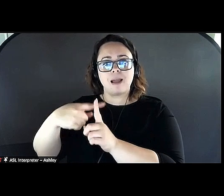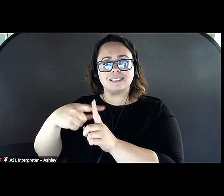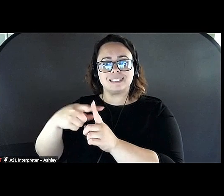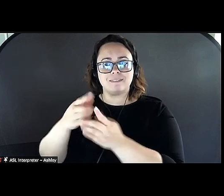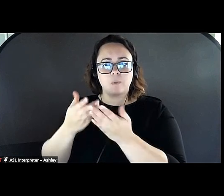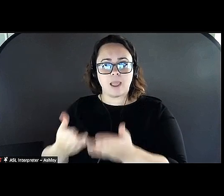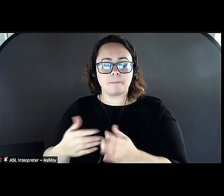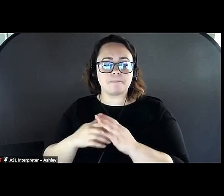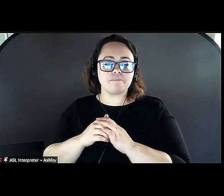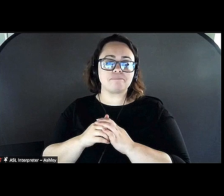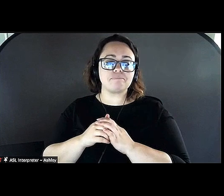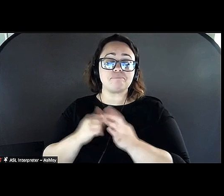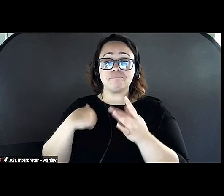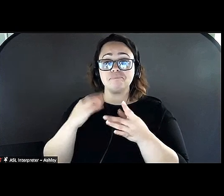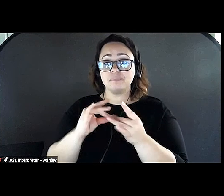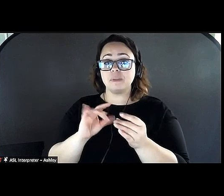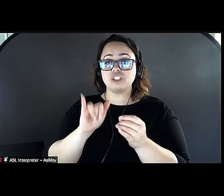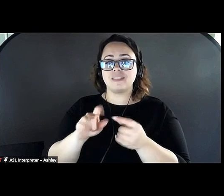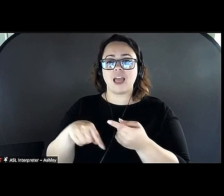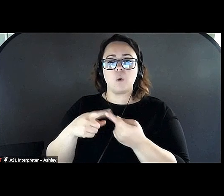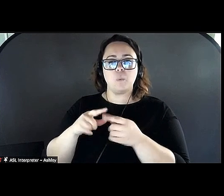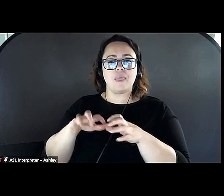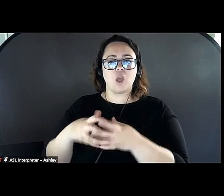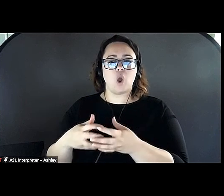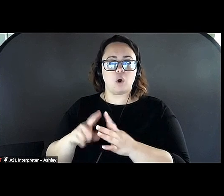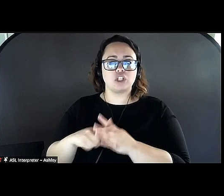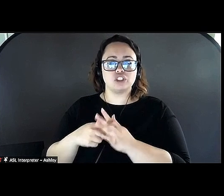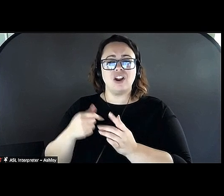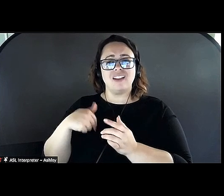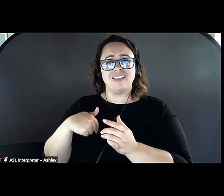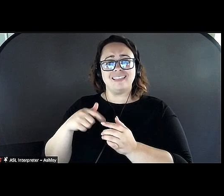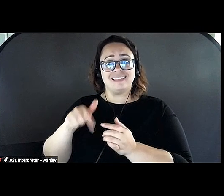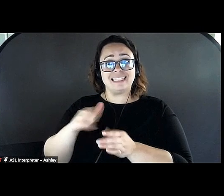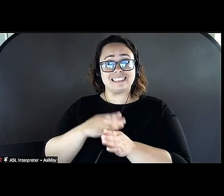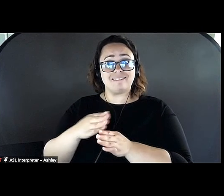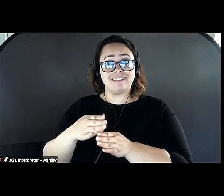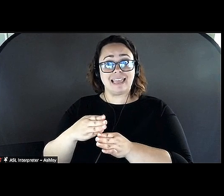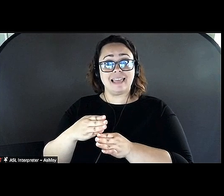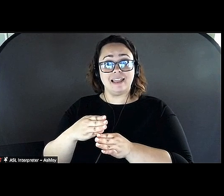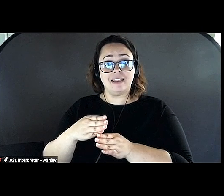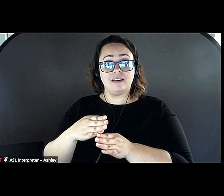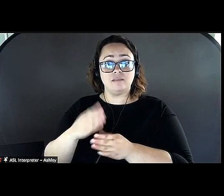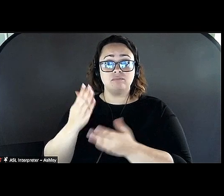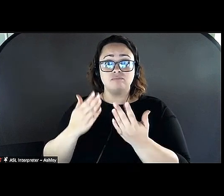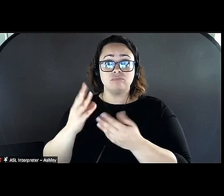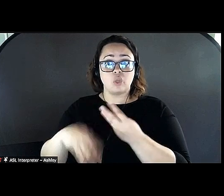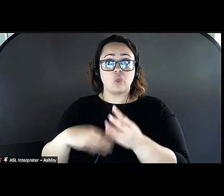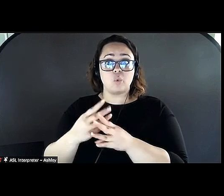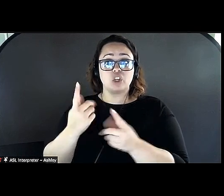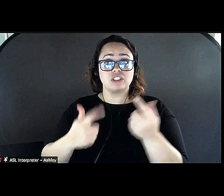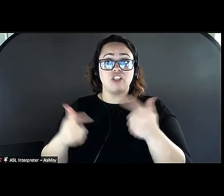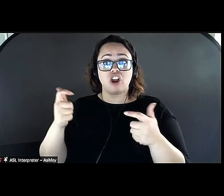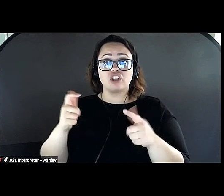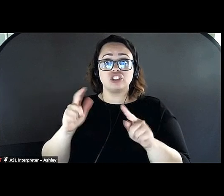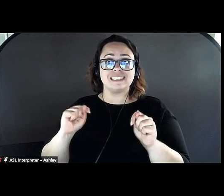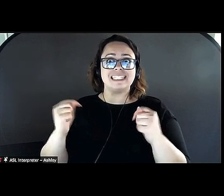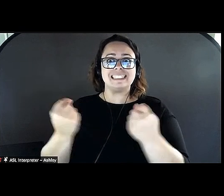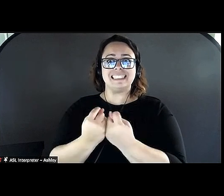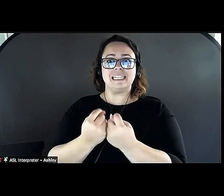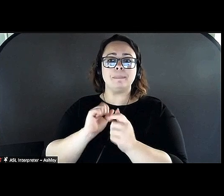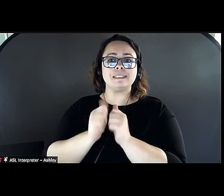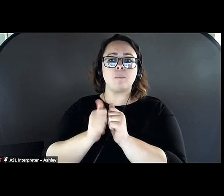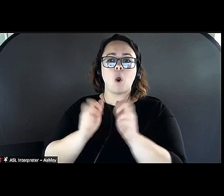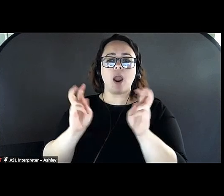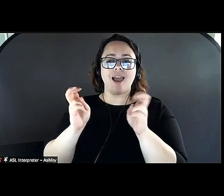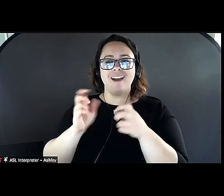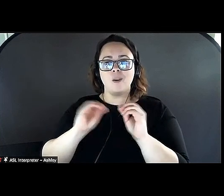I mentioned this when the cohort started, that this field is probably the world's largest team sport, and there are no